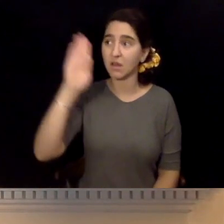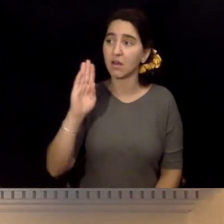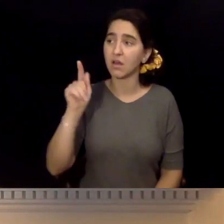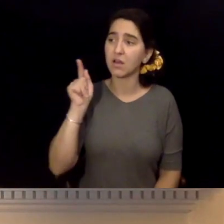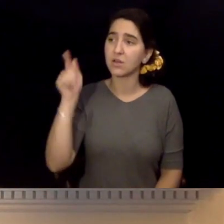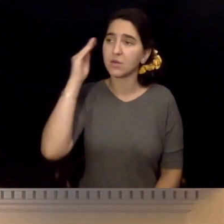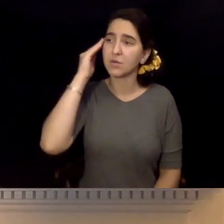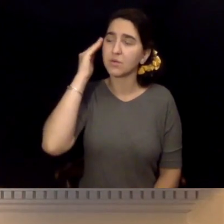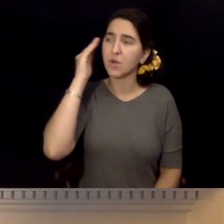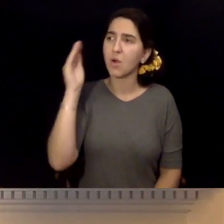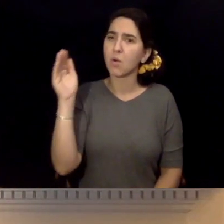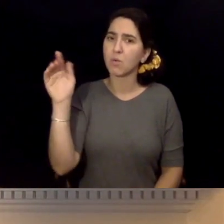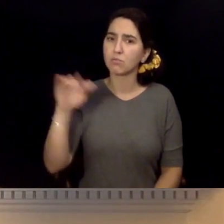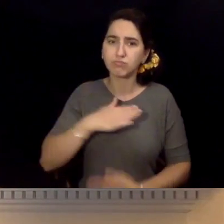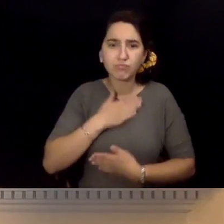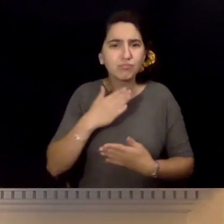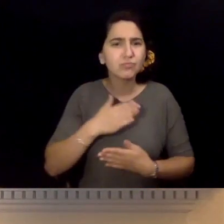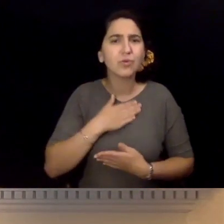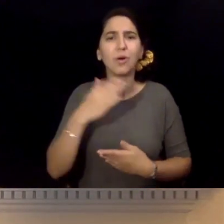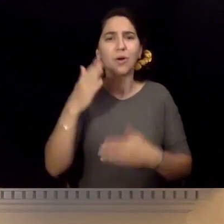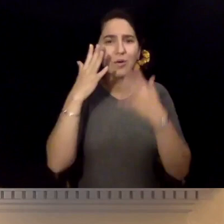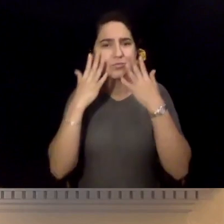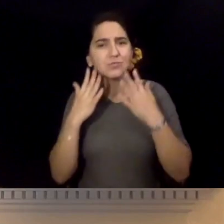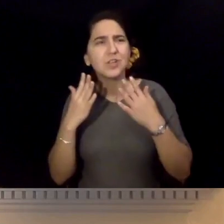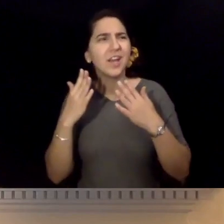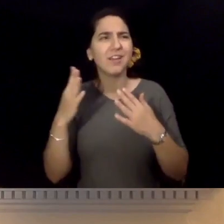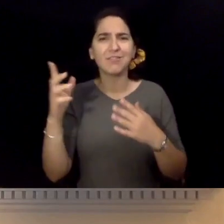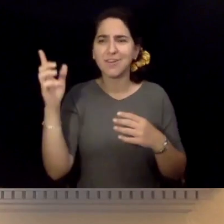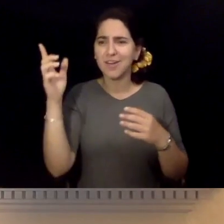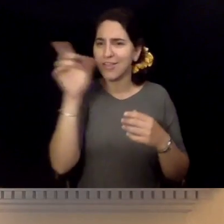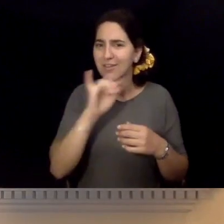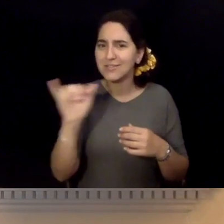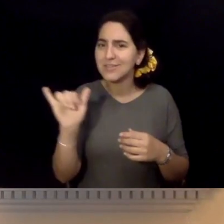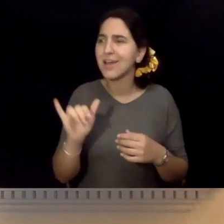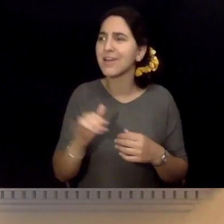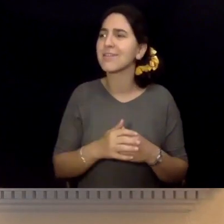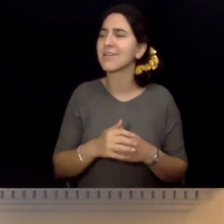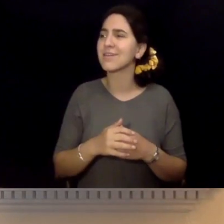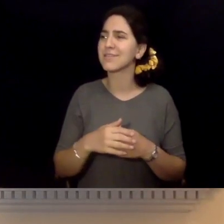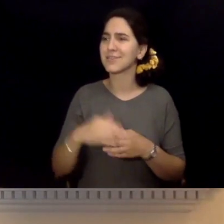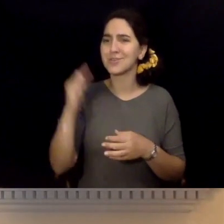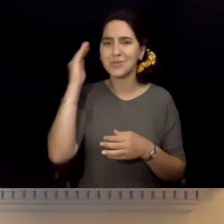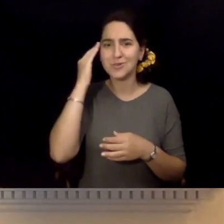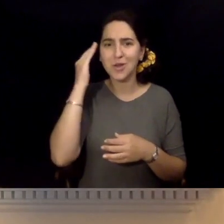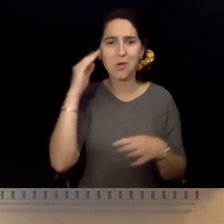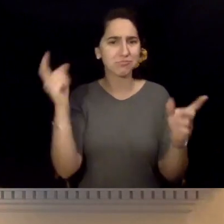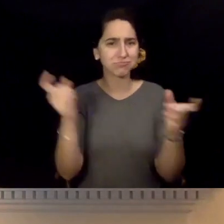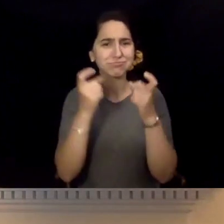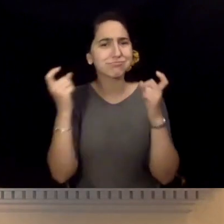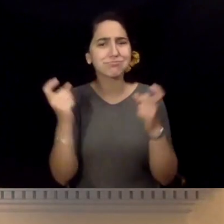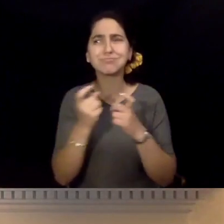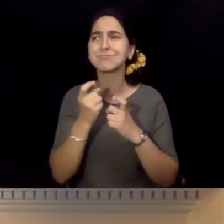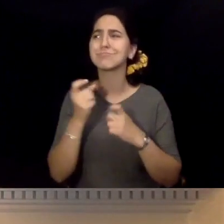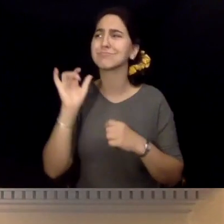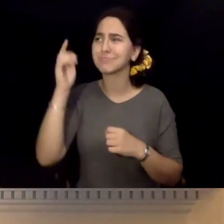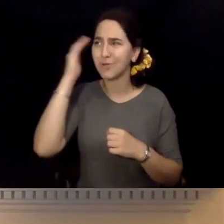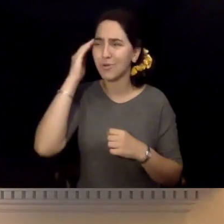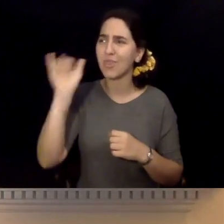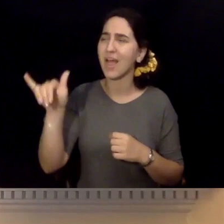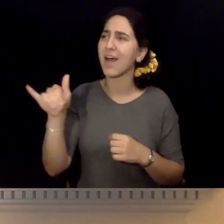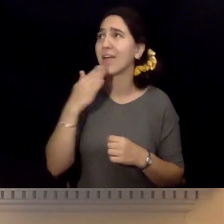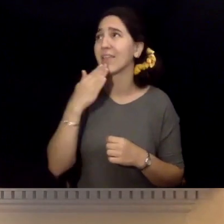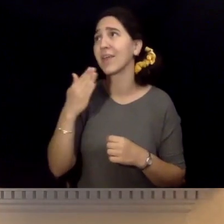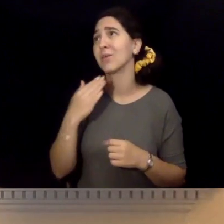Our God, you know the shape of our joy and of our grief. You know our sorrows and our